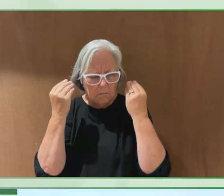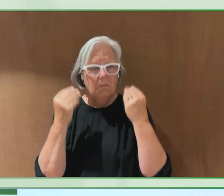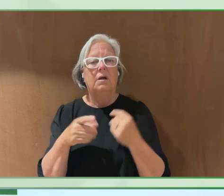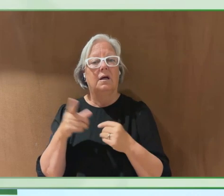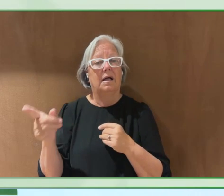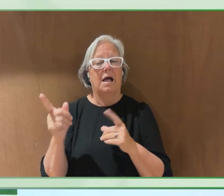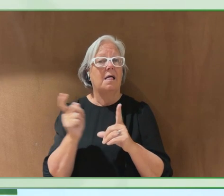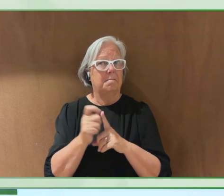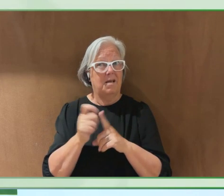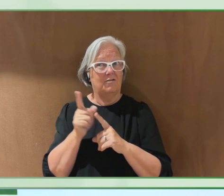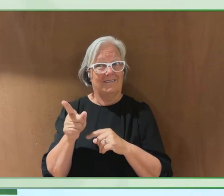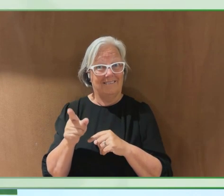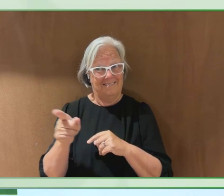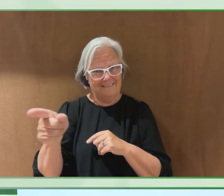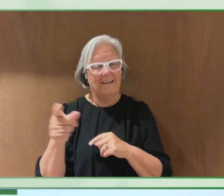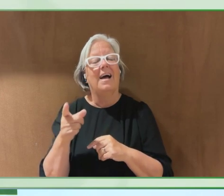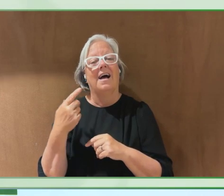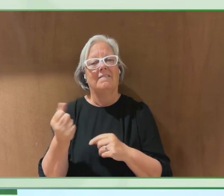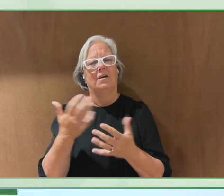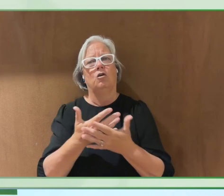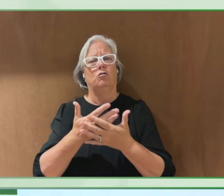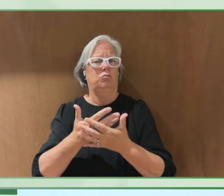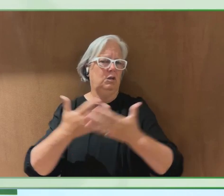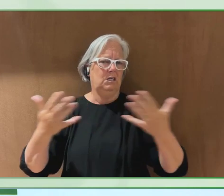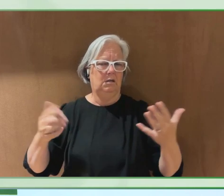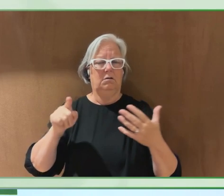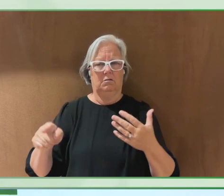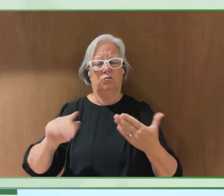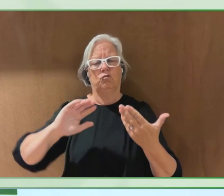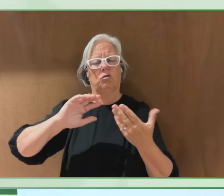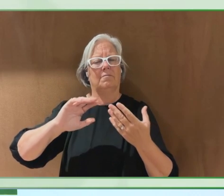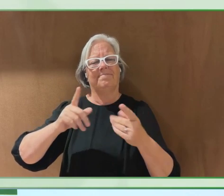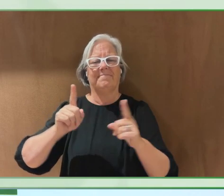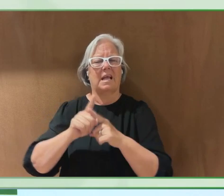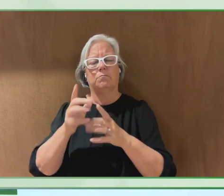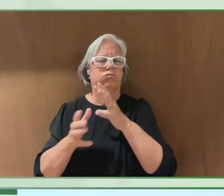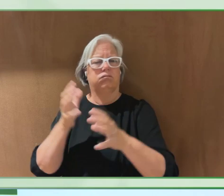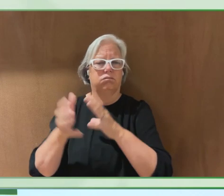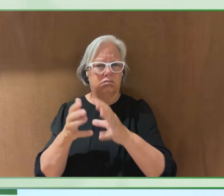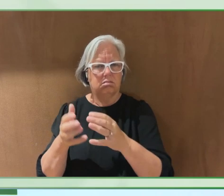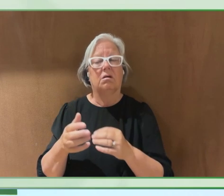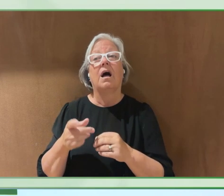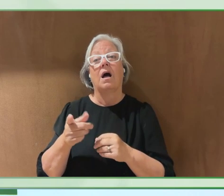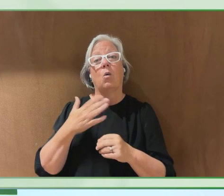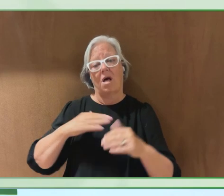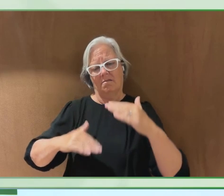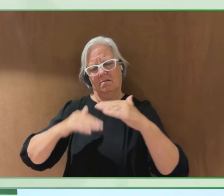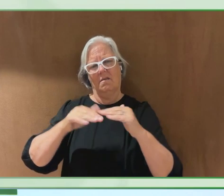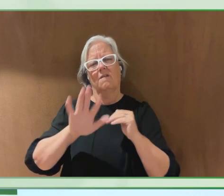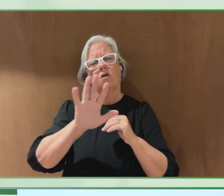prepared that largest manufacturing company of Pakistan to absorb 5% quota of persons with disabilities as well. Last slide, please.